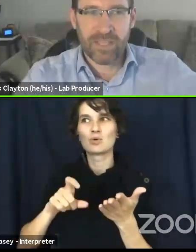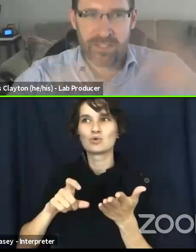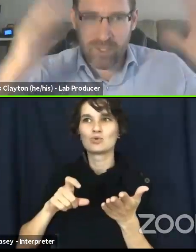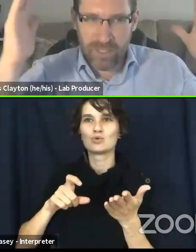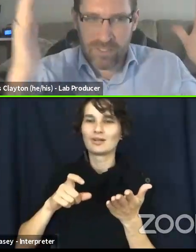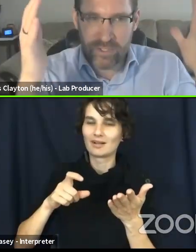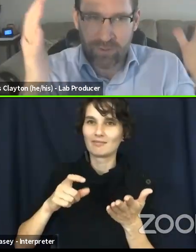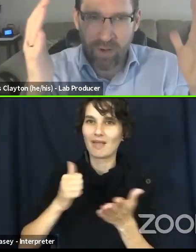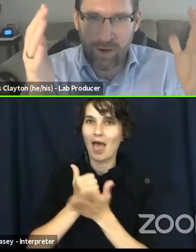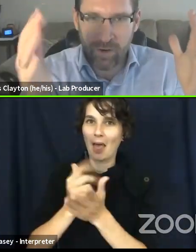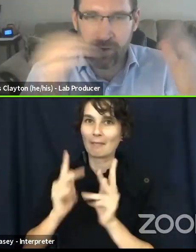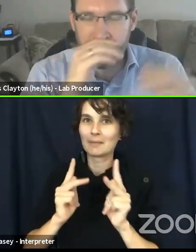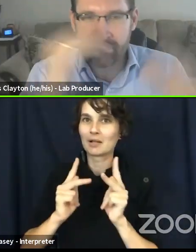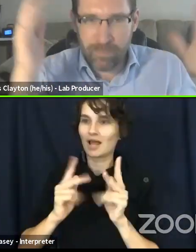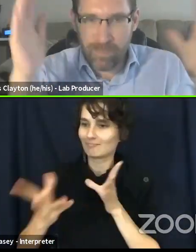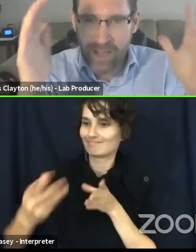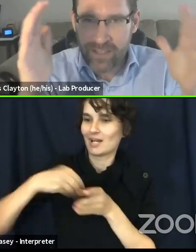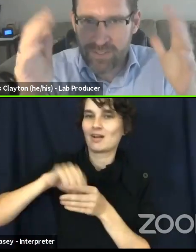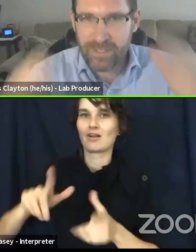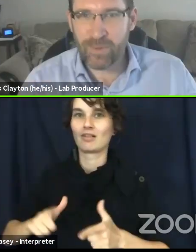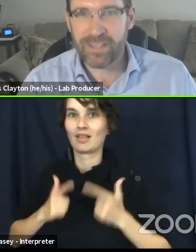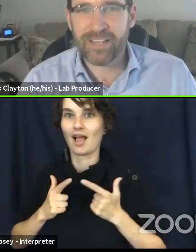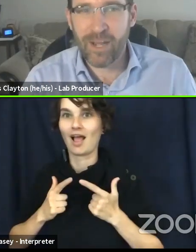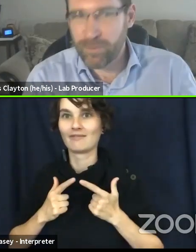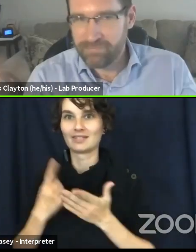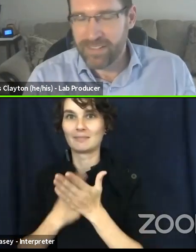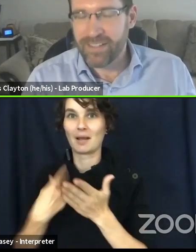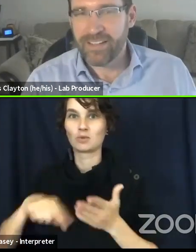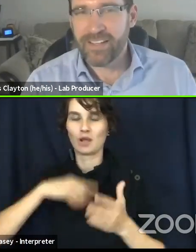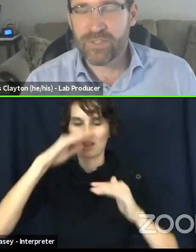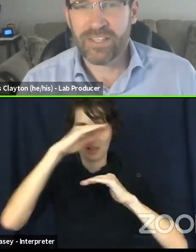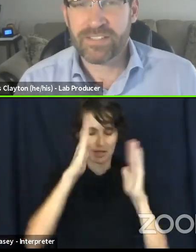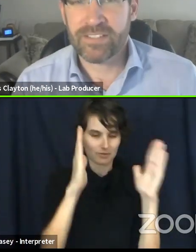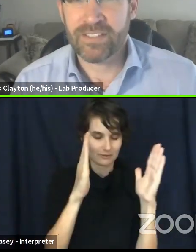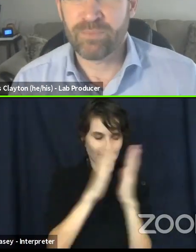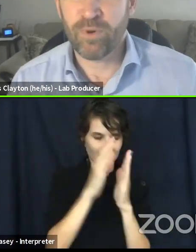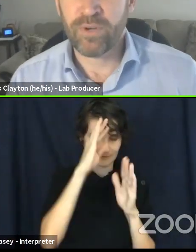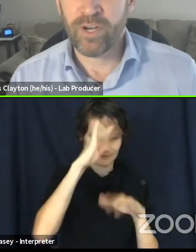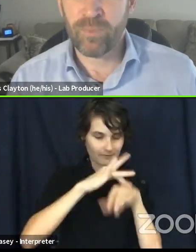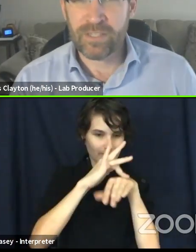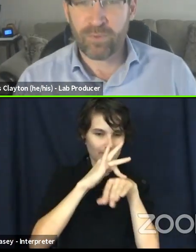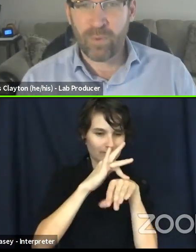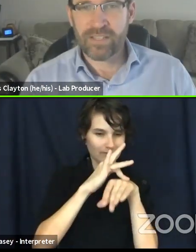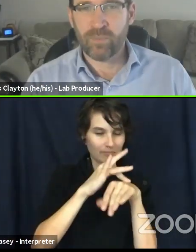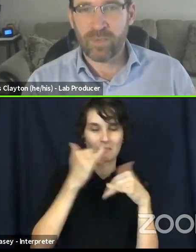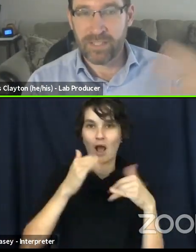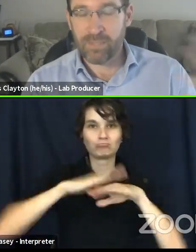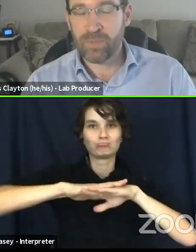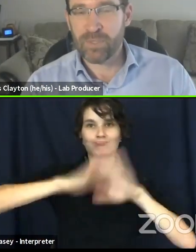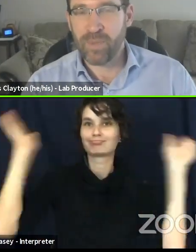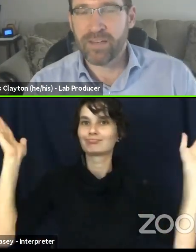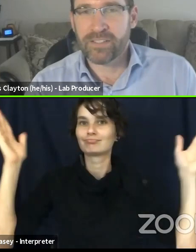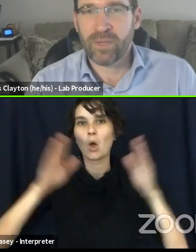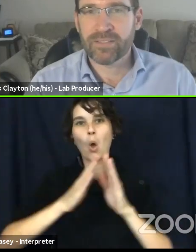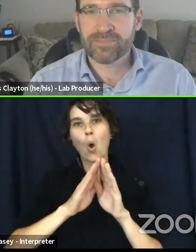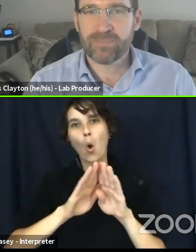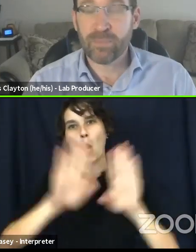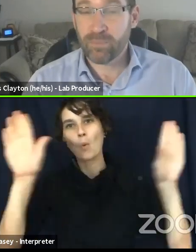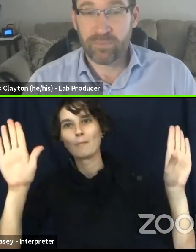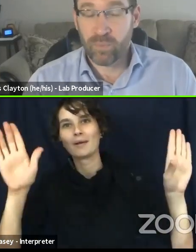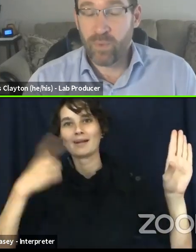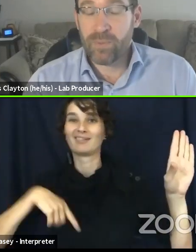is. And we can get so into our own box that we're in. And now, as you say, it's broken open in different ways, and we need to be responding to